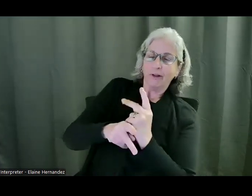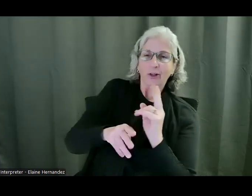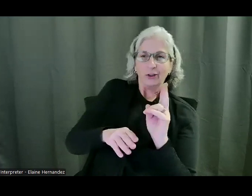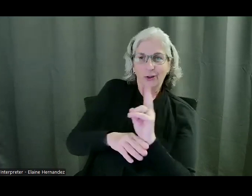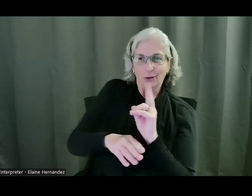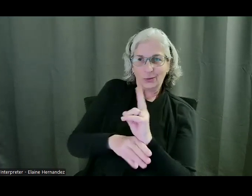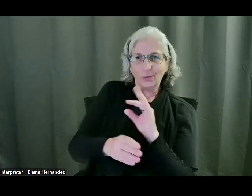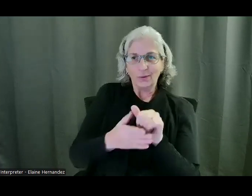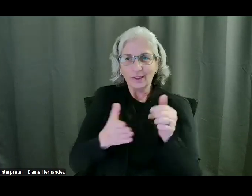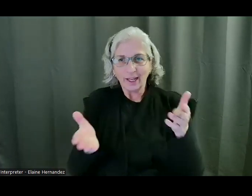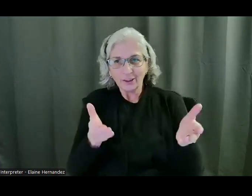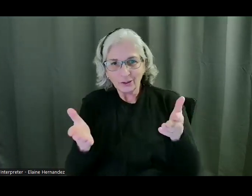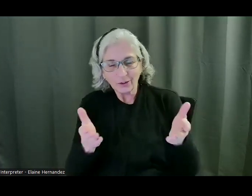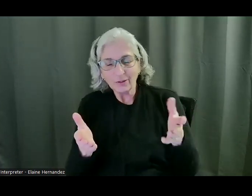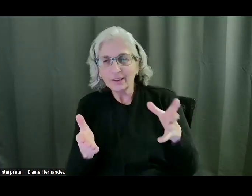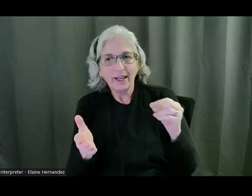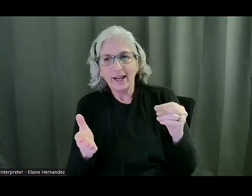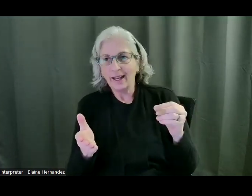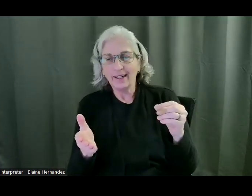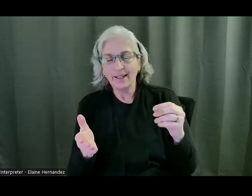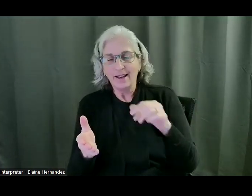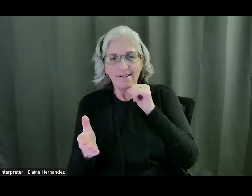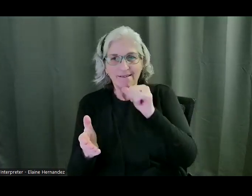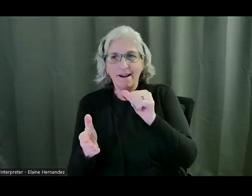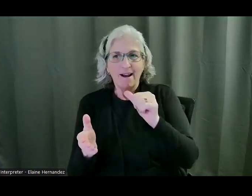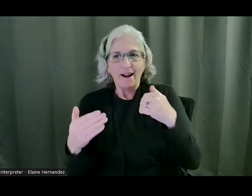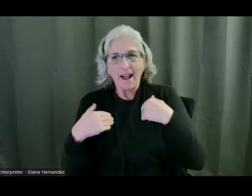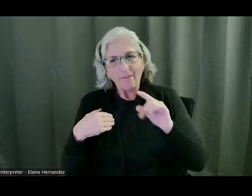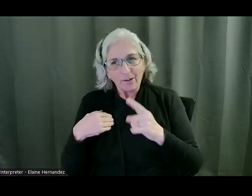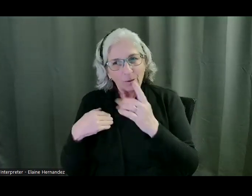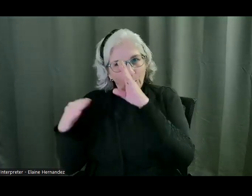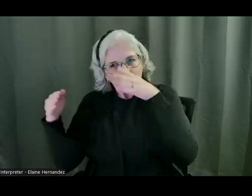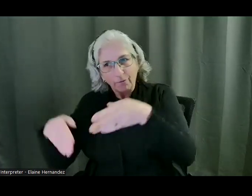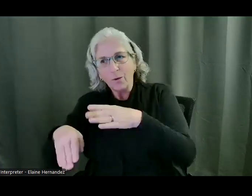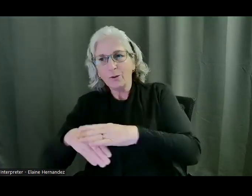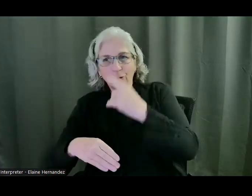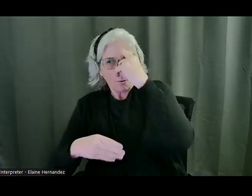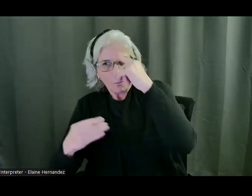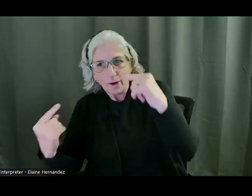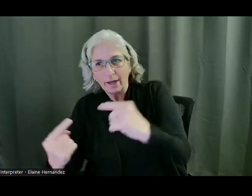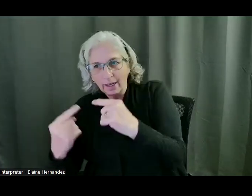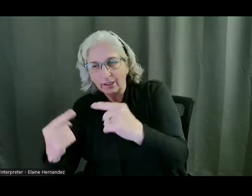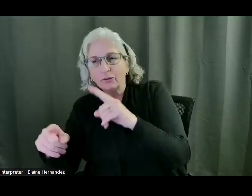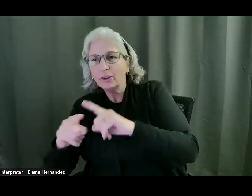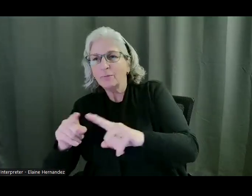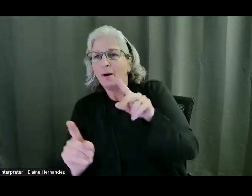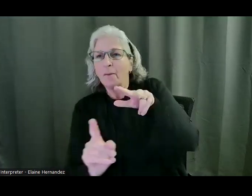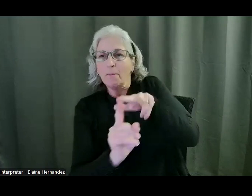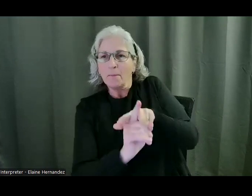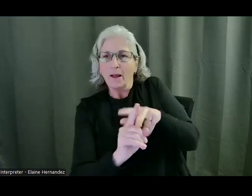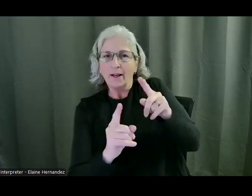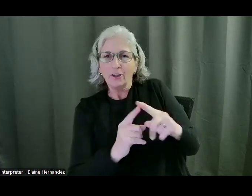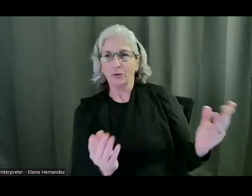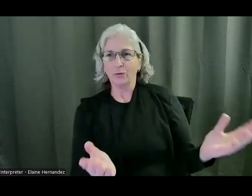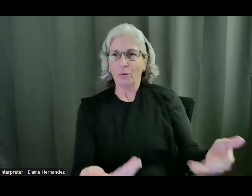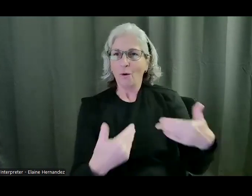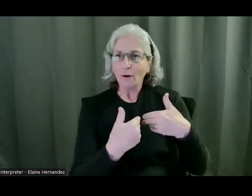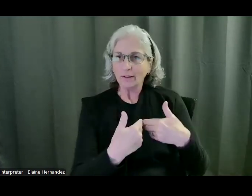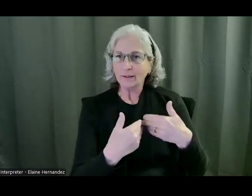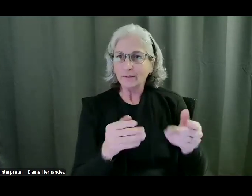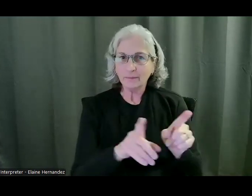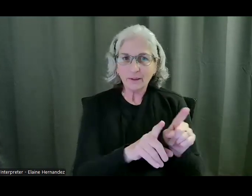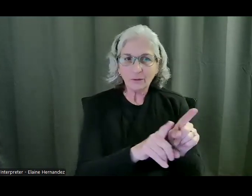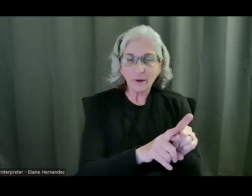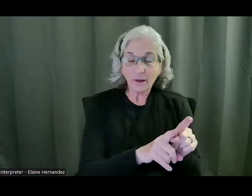out of just that brain injury case management model where it was at. So that was done. Initially, a lot of the work